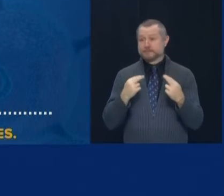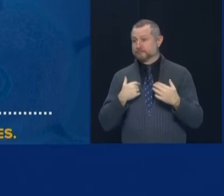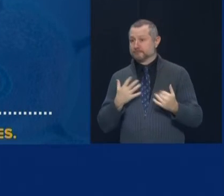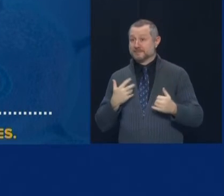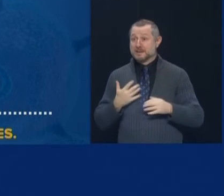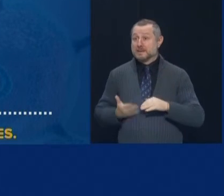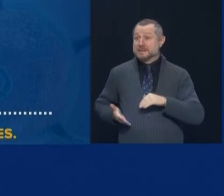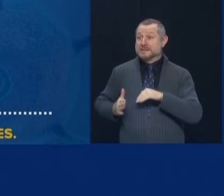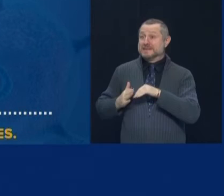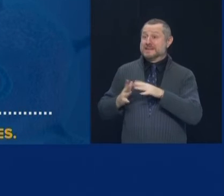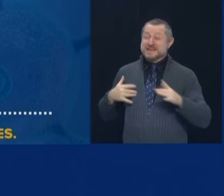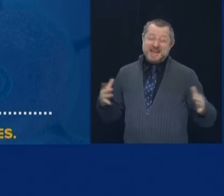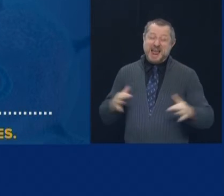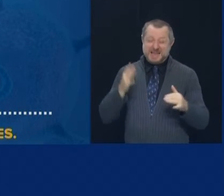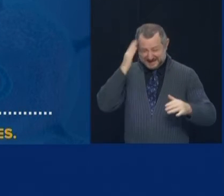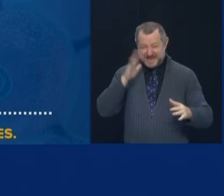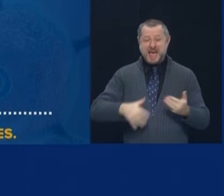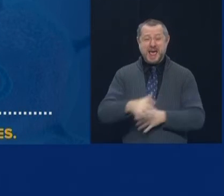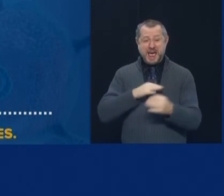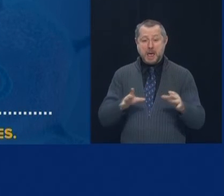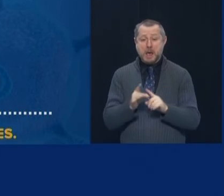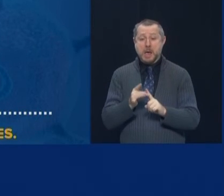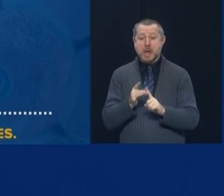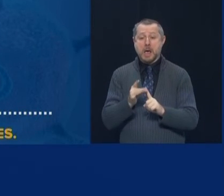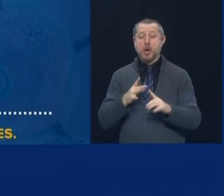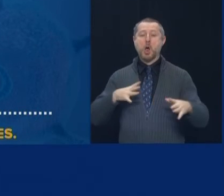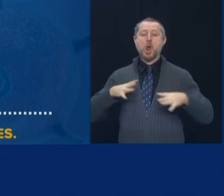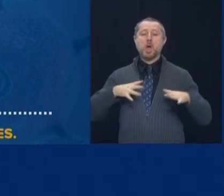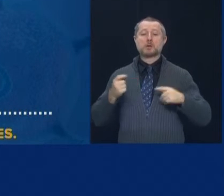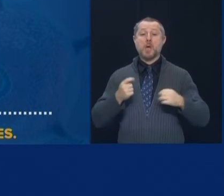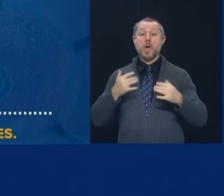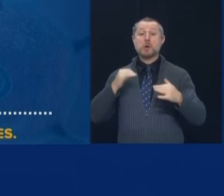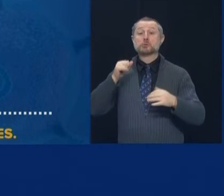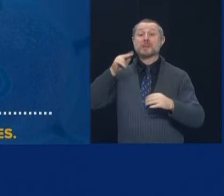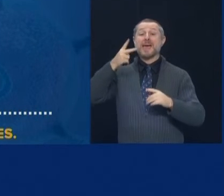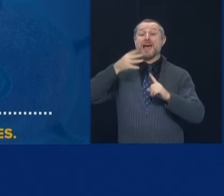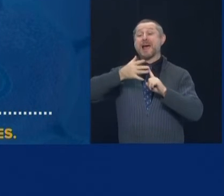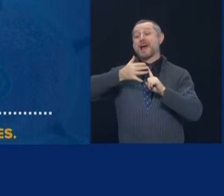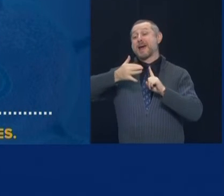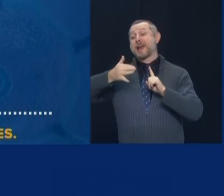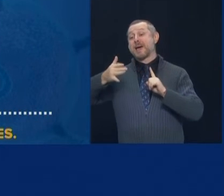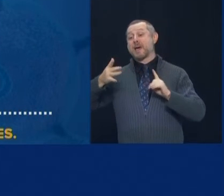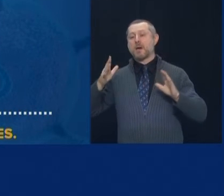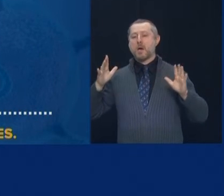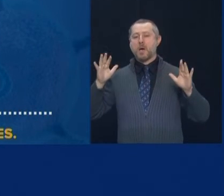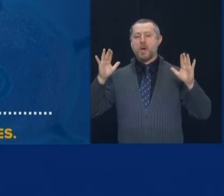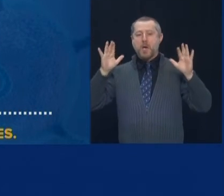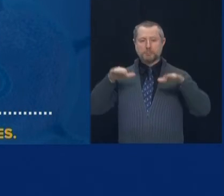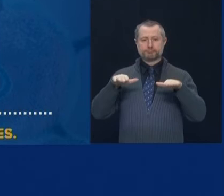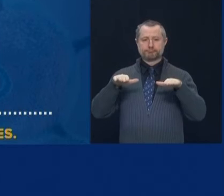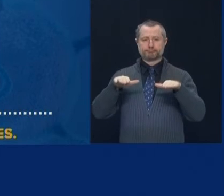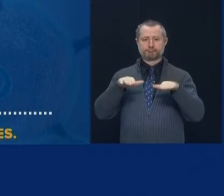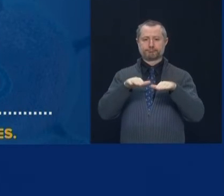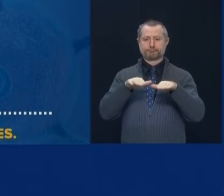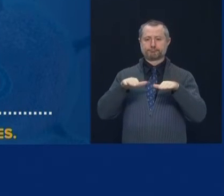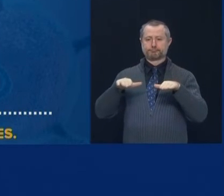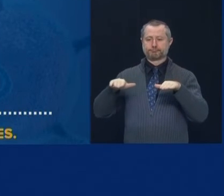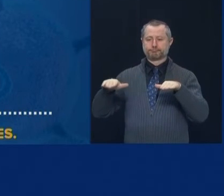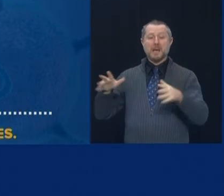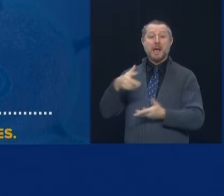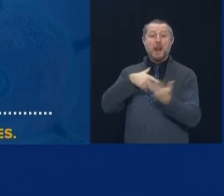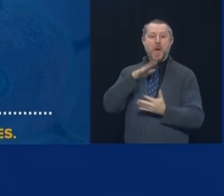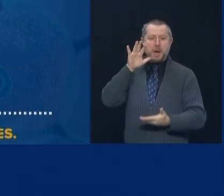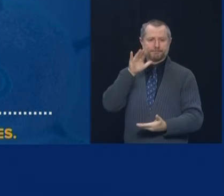the holidays. After January 2nd, people settle down, the social activity slows down, the travel